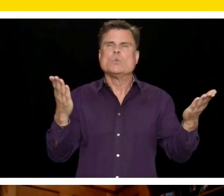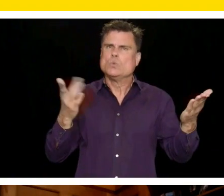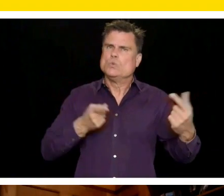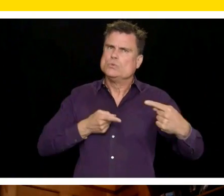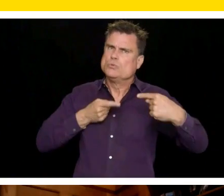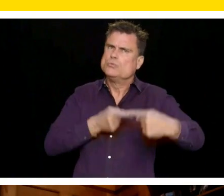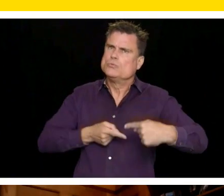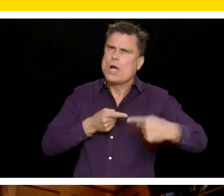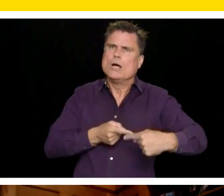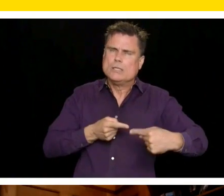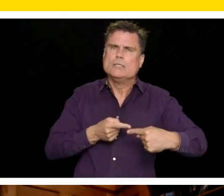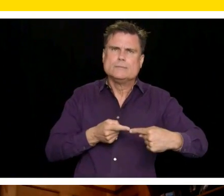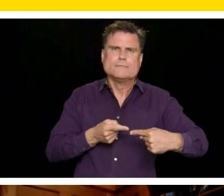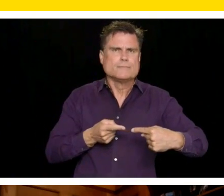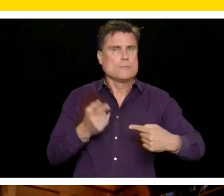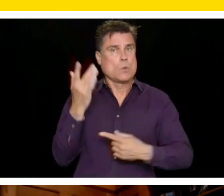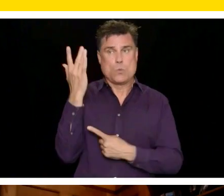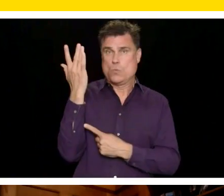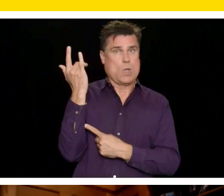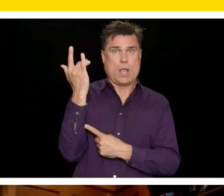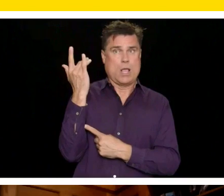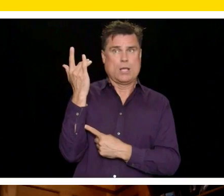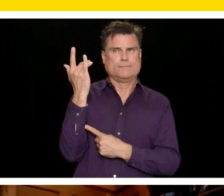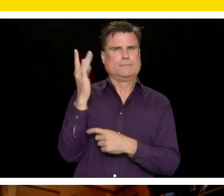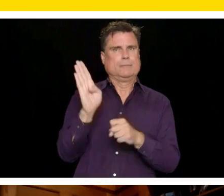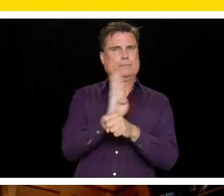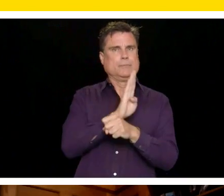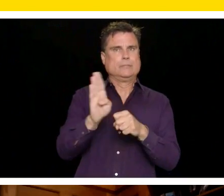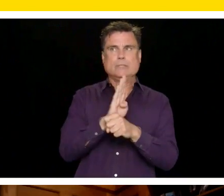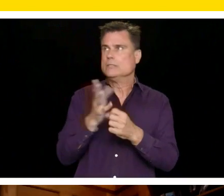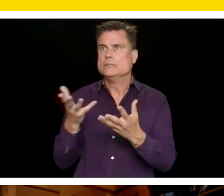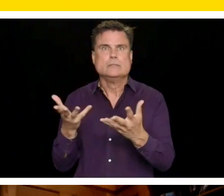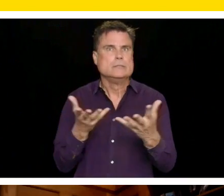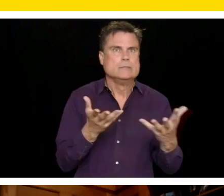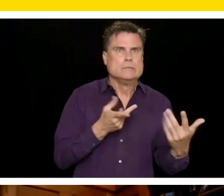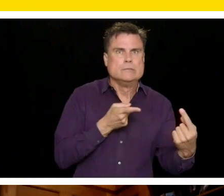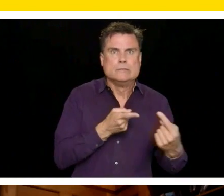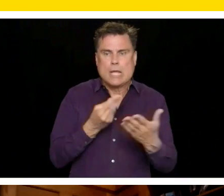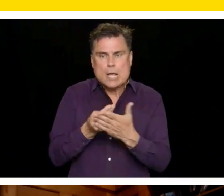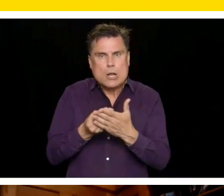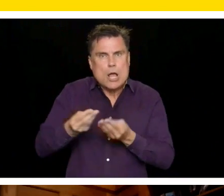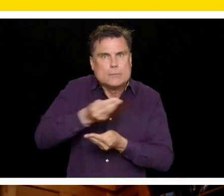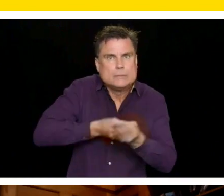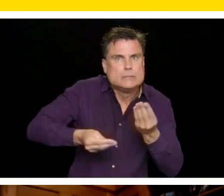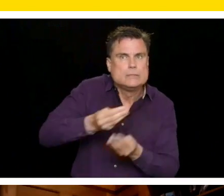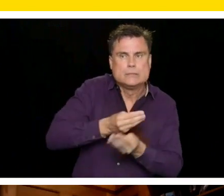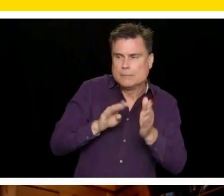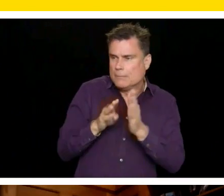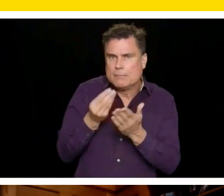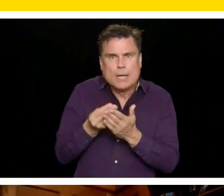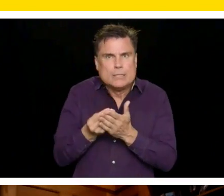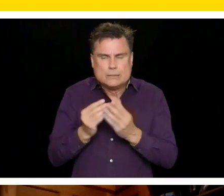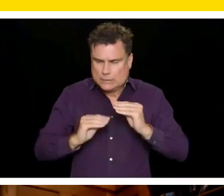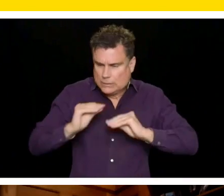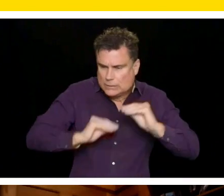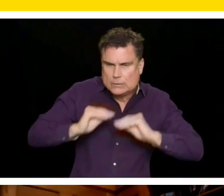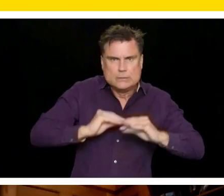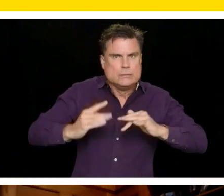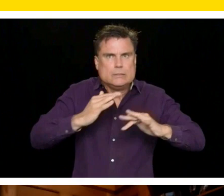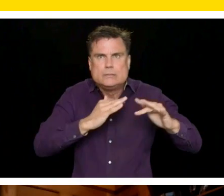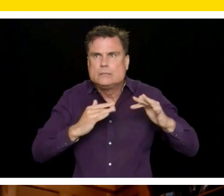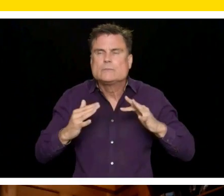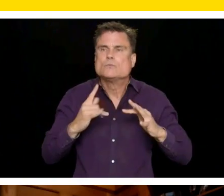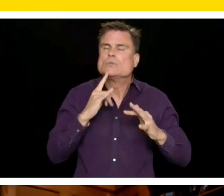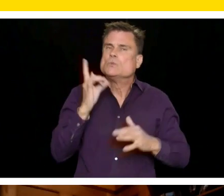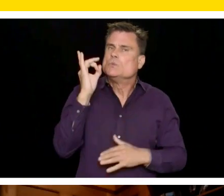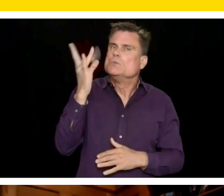loved ones. But even in the face of these problems, British Columbians have stood together with determination to stop the spread